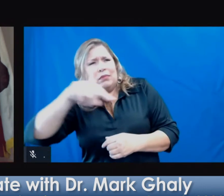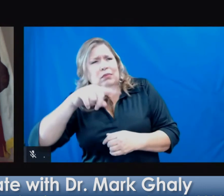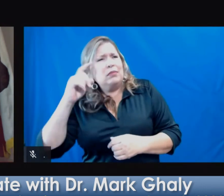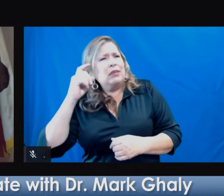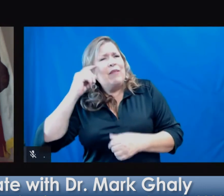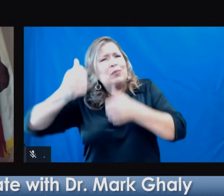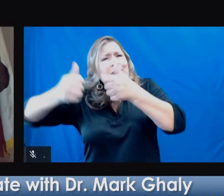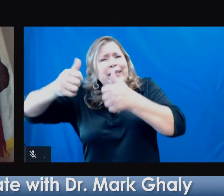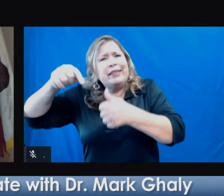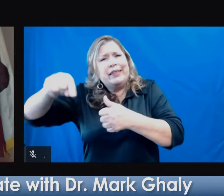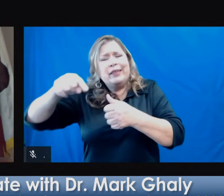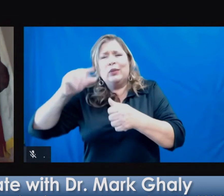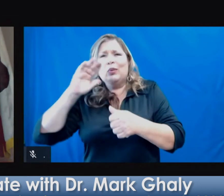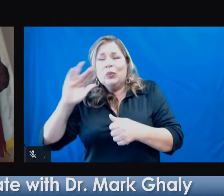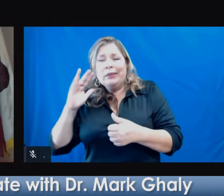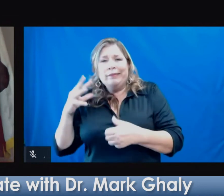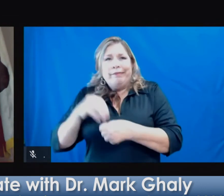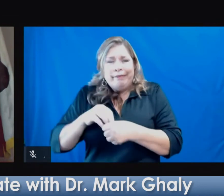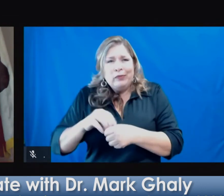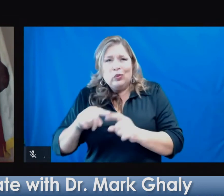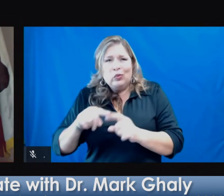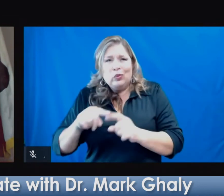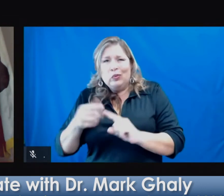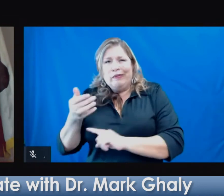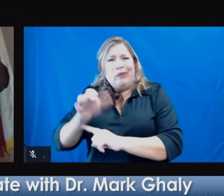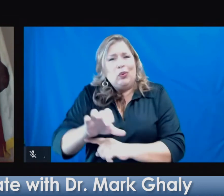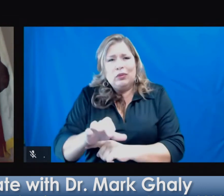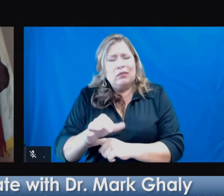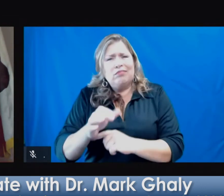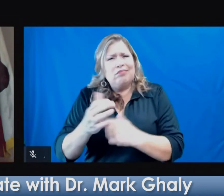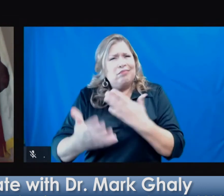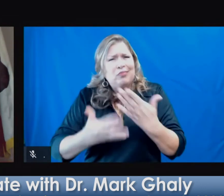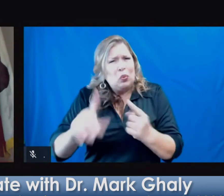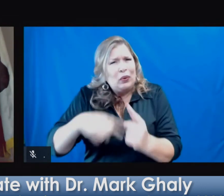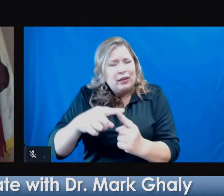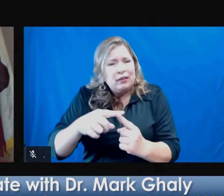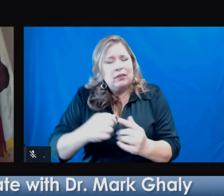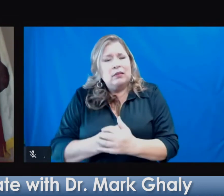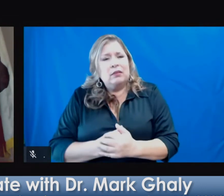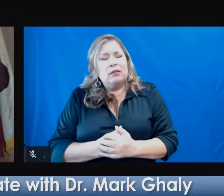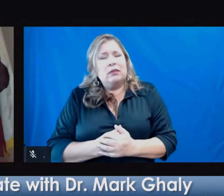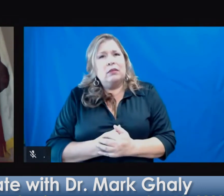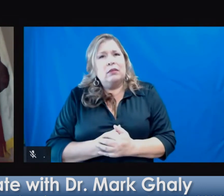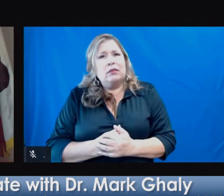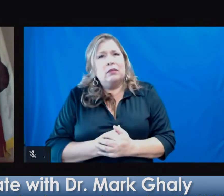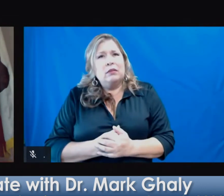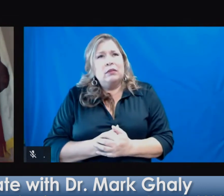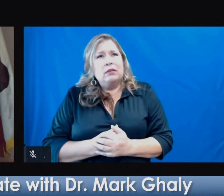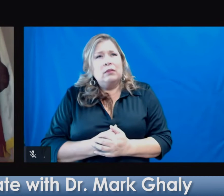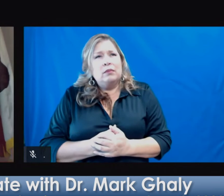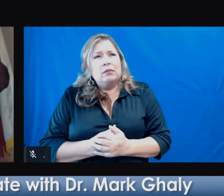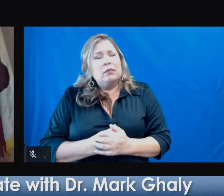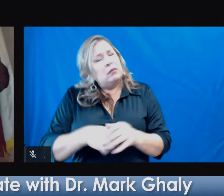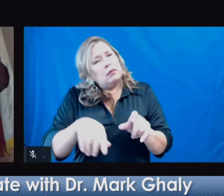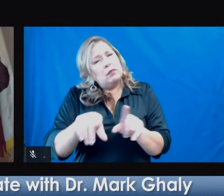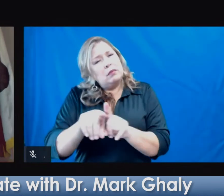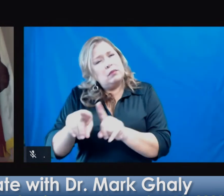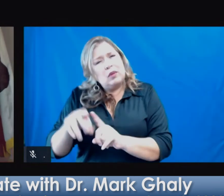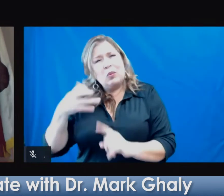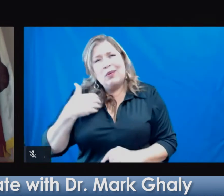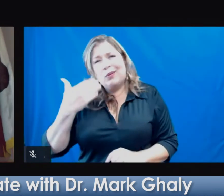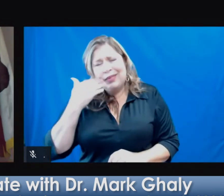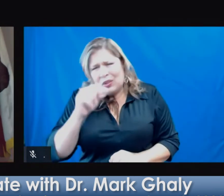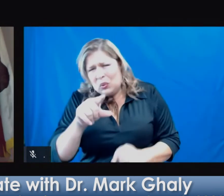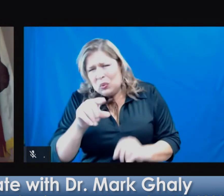start enforcing this order? And also, I'm wondering if you can clarify how this order applies